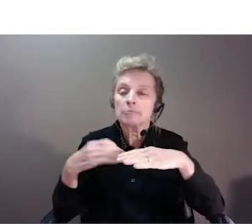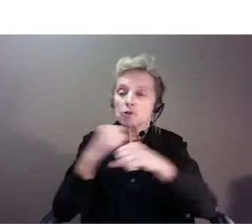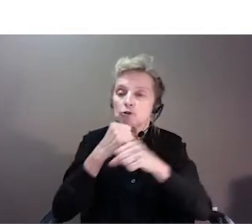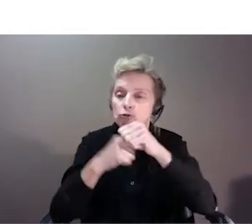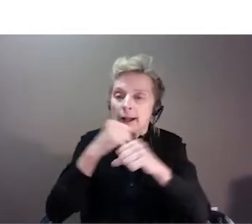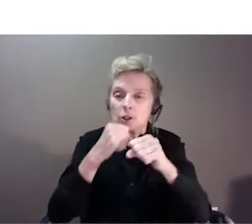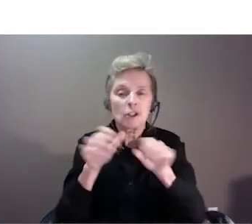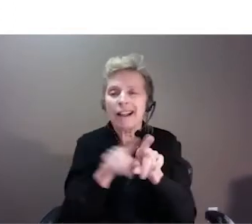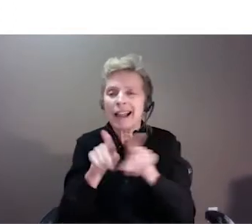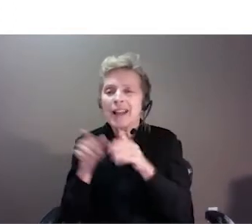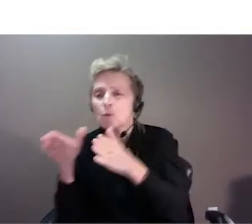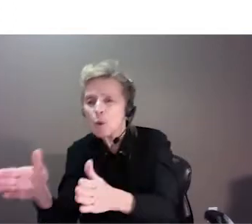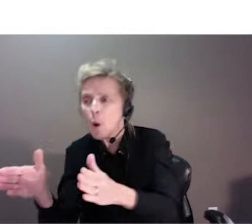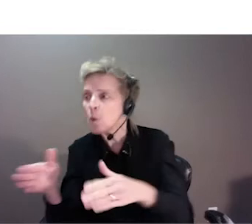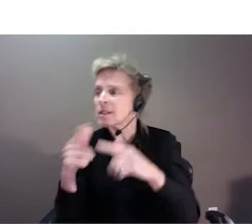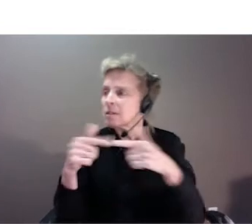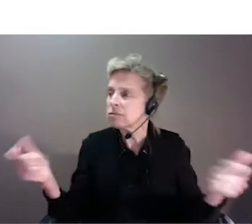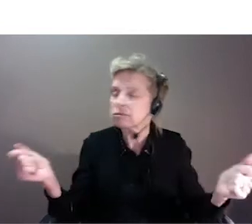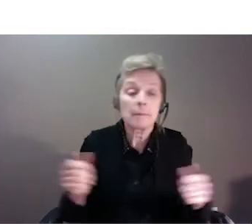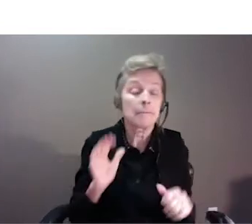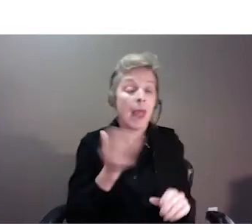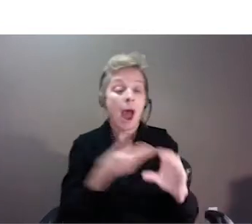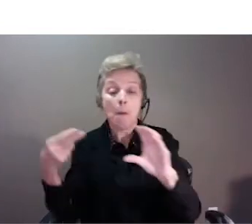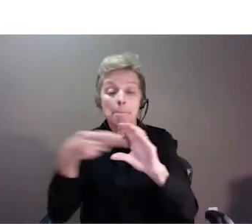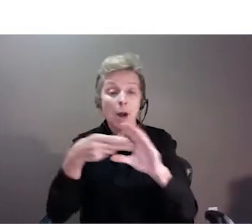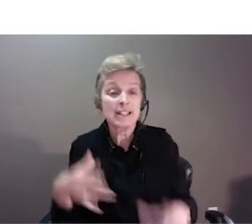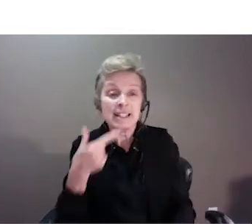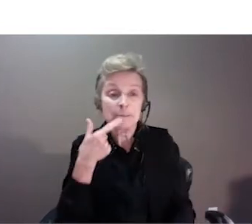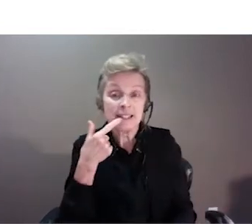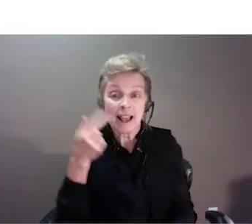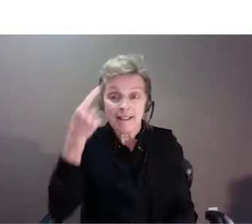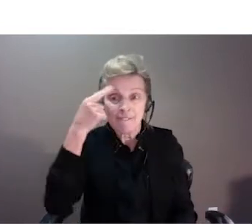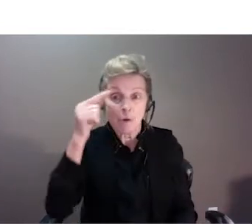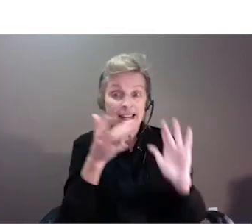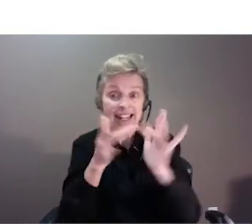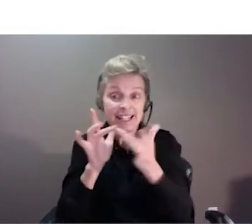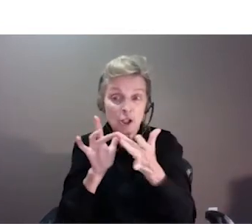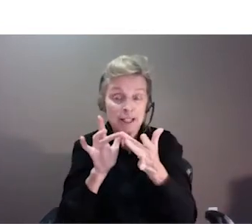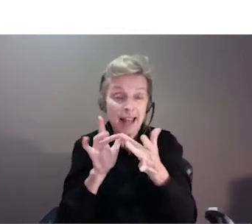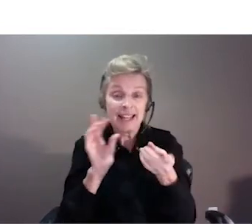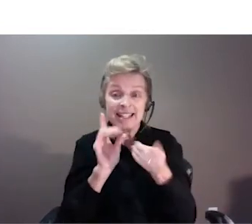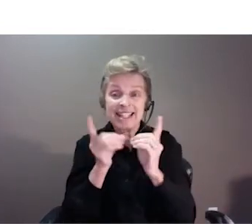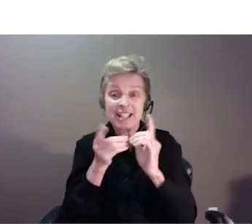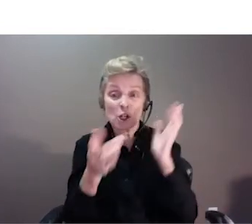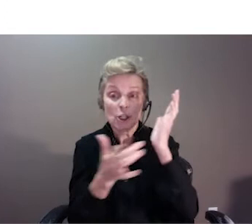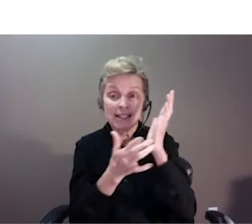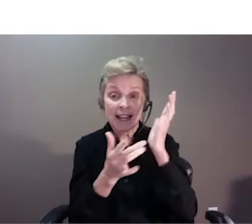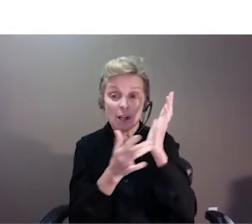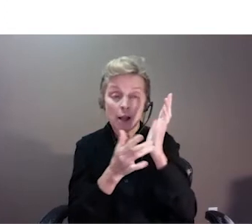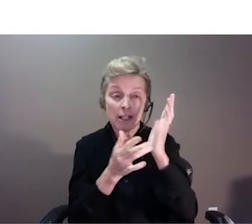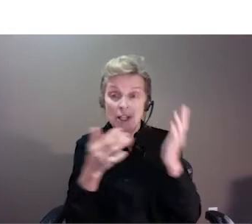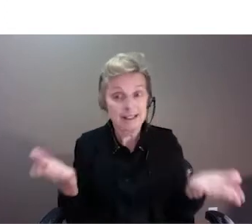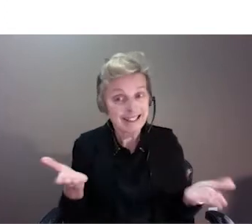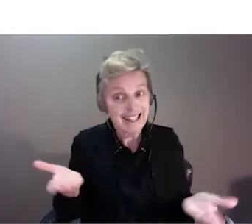roads. Our participants noted the affordability of internet and digital technologies in Canada, which is one of the most expensive